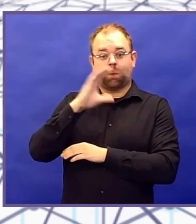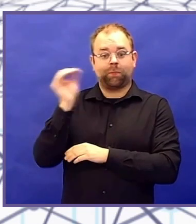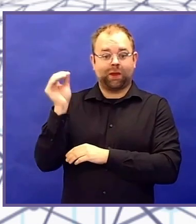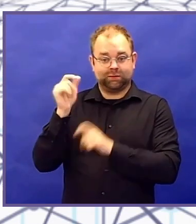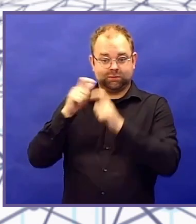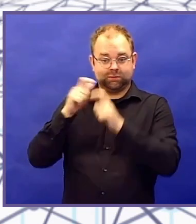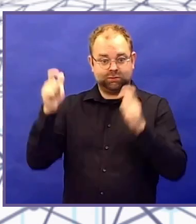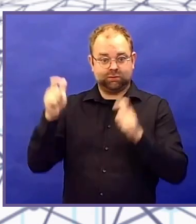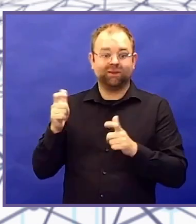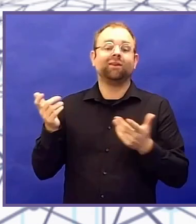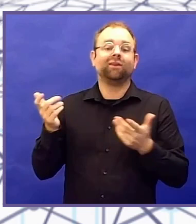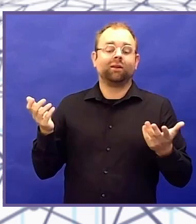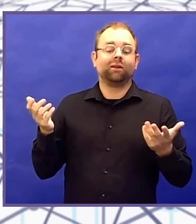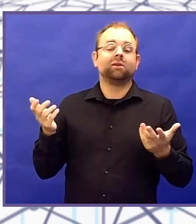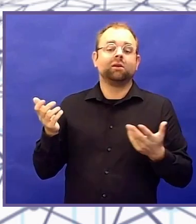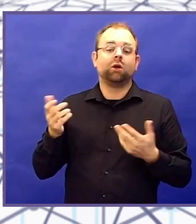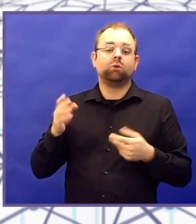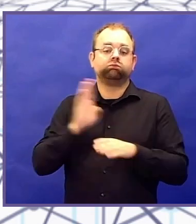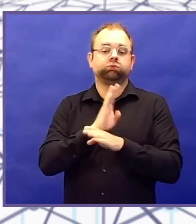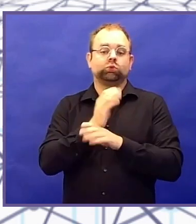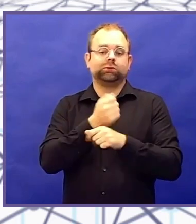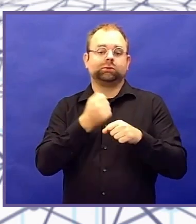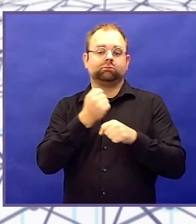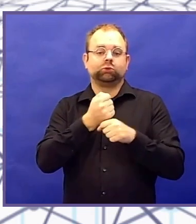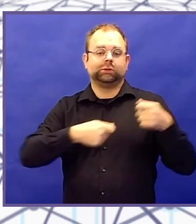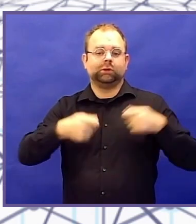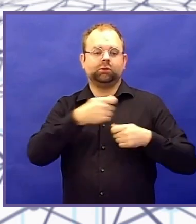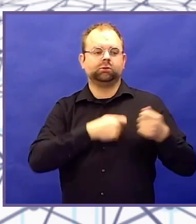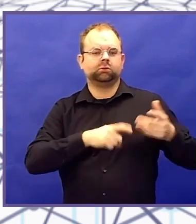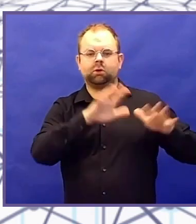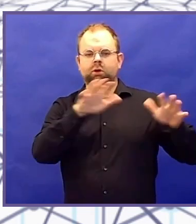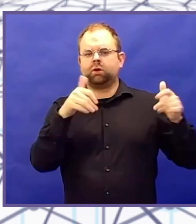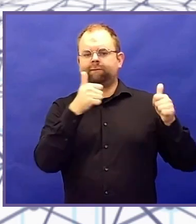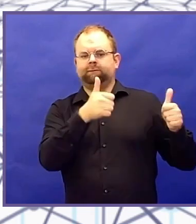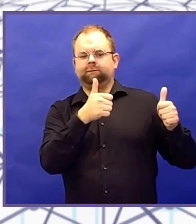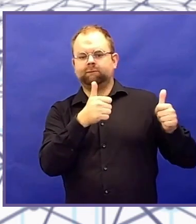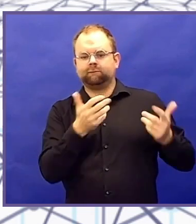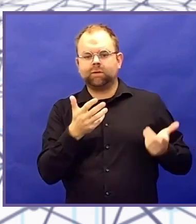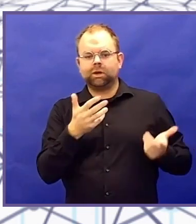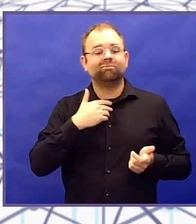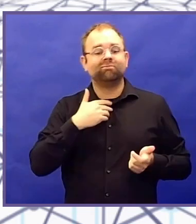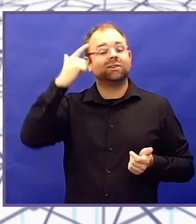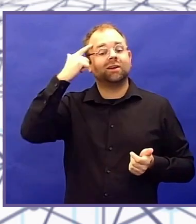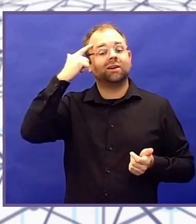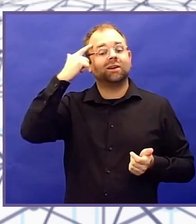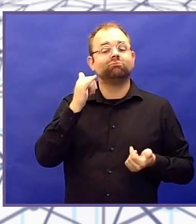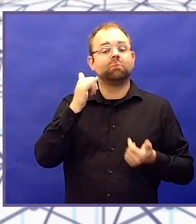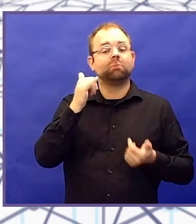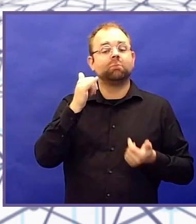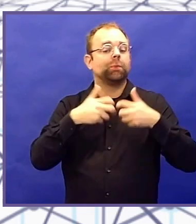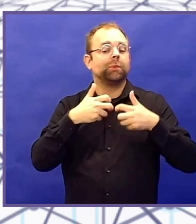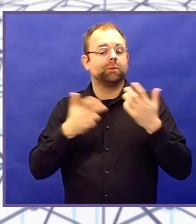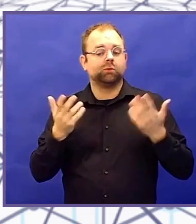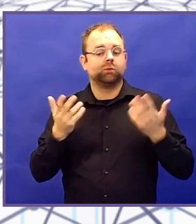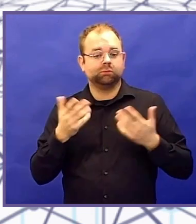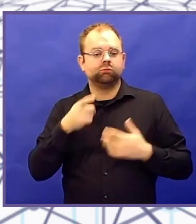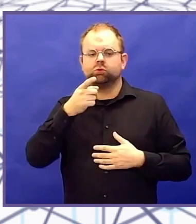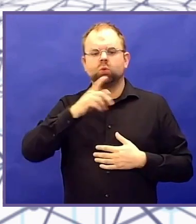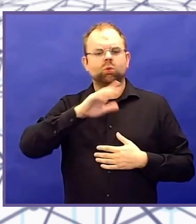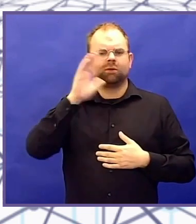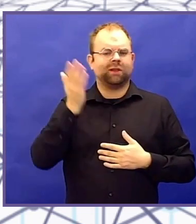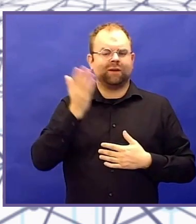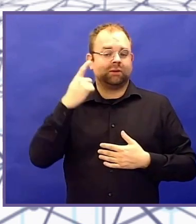saving. I think the equation that business people and people outside of business have difficulty with